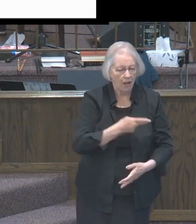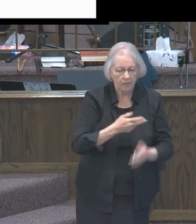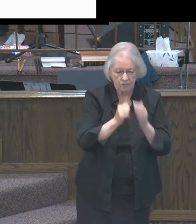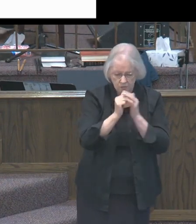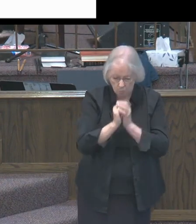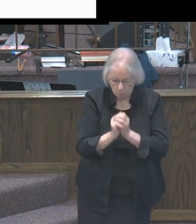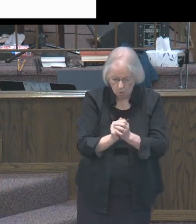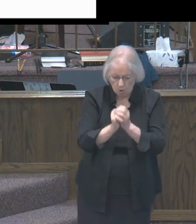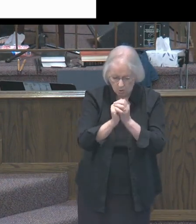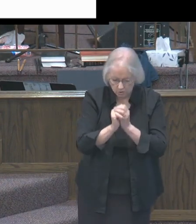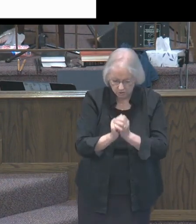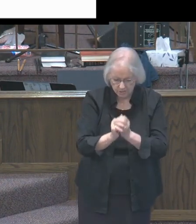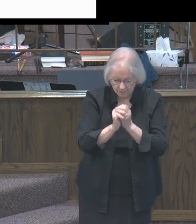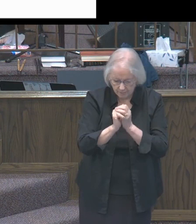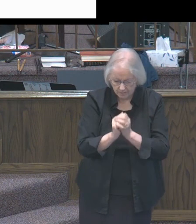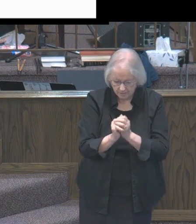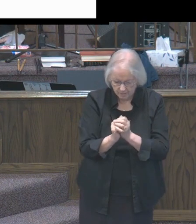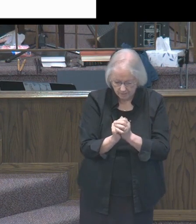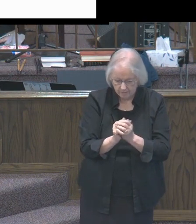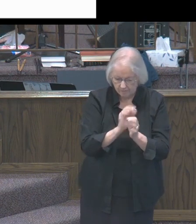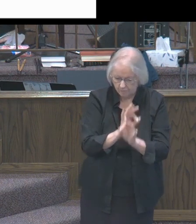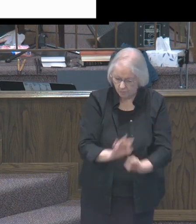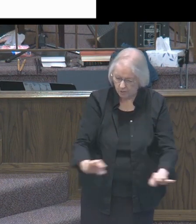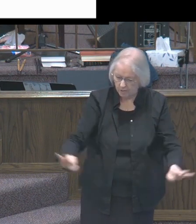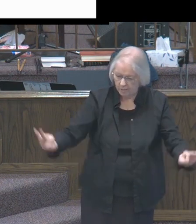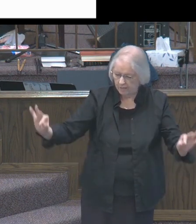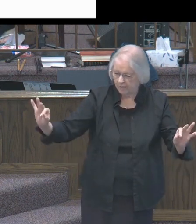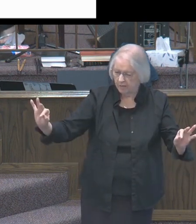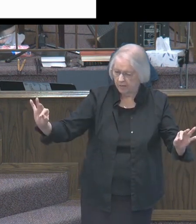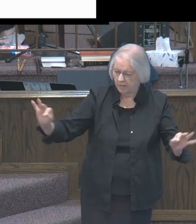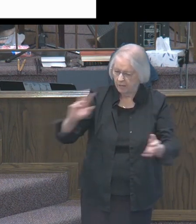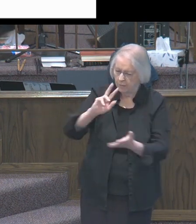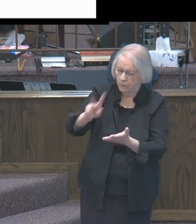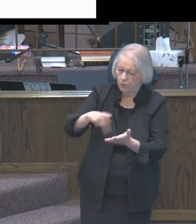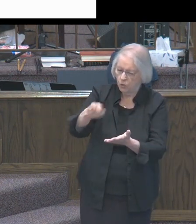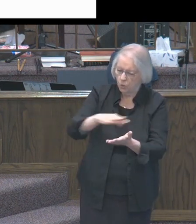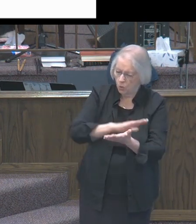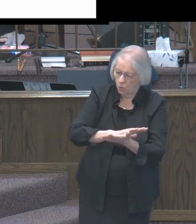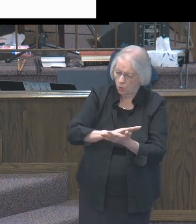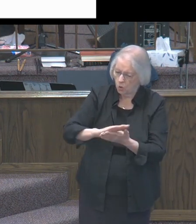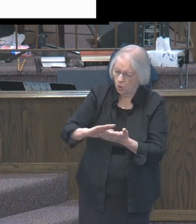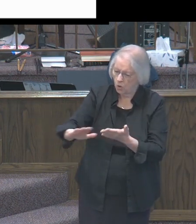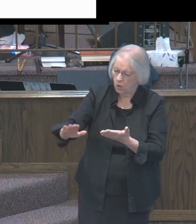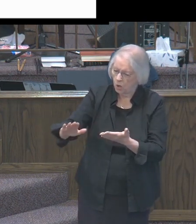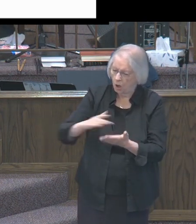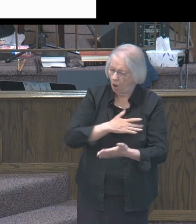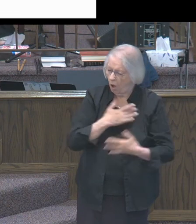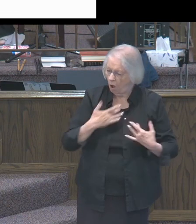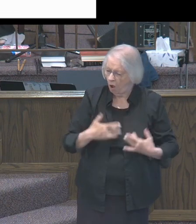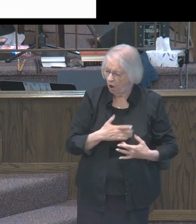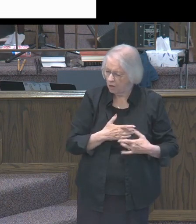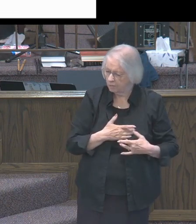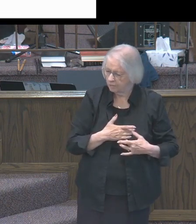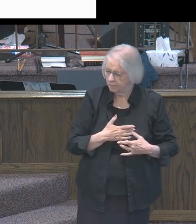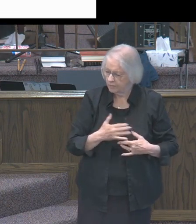that we cannot worship if we haven't come to you with a clean heart. So God, I pray